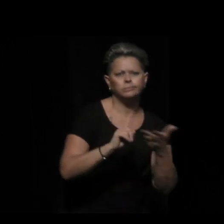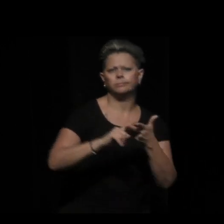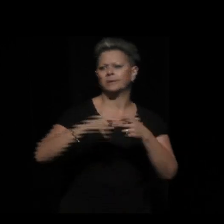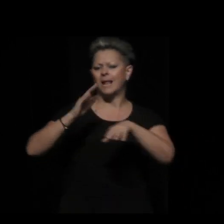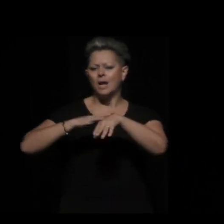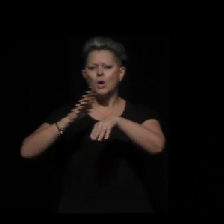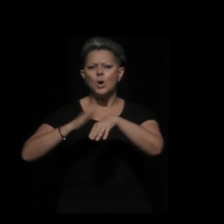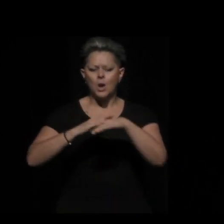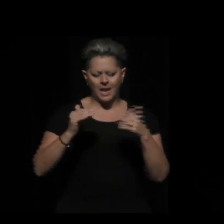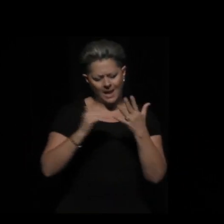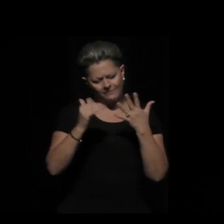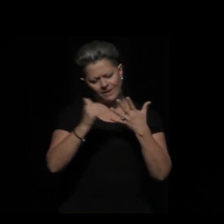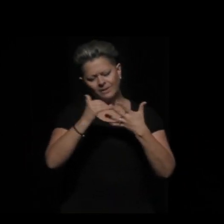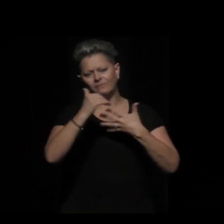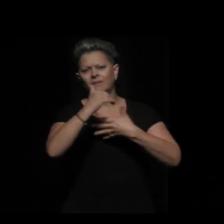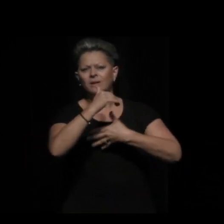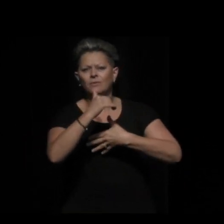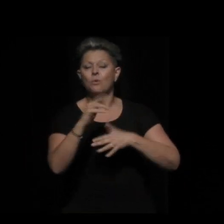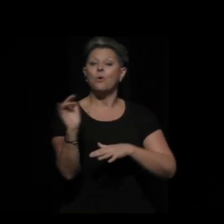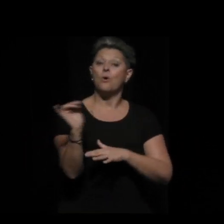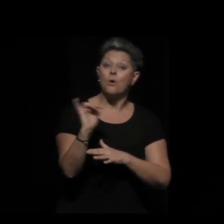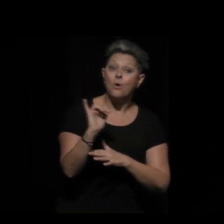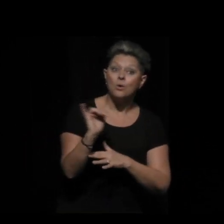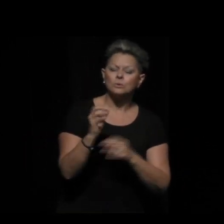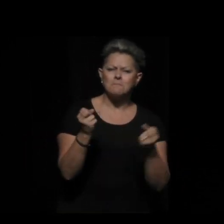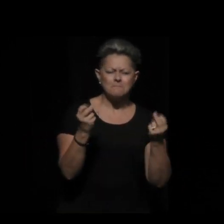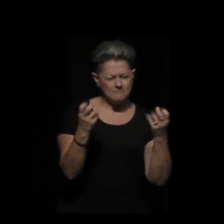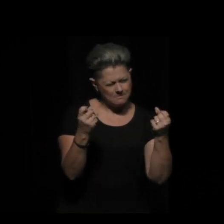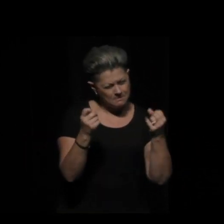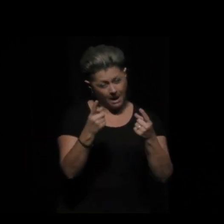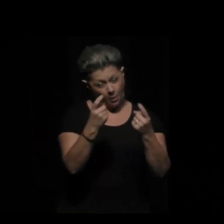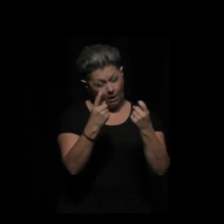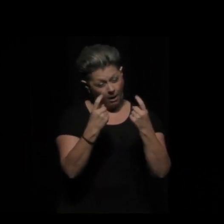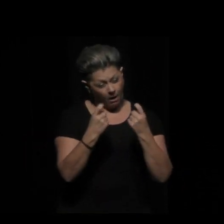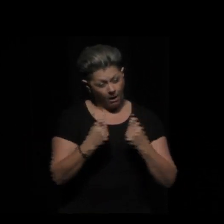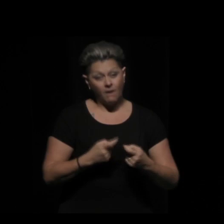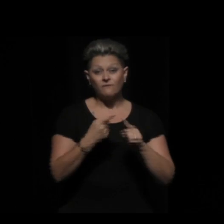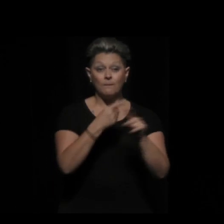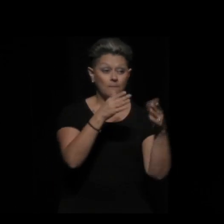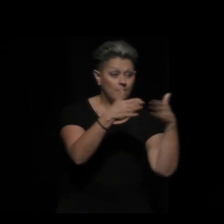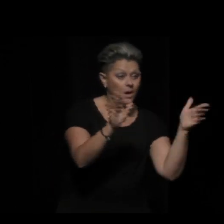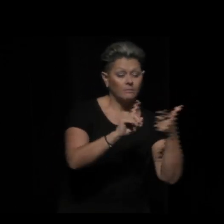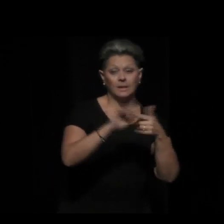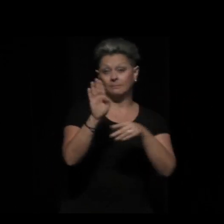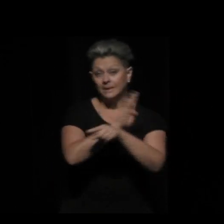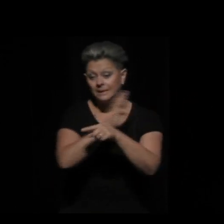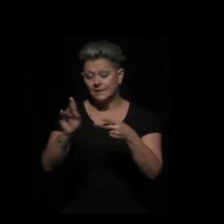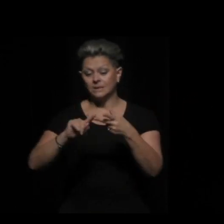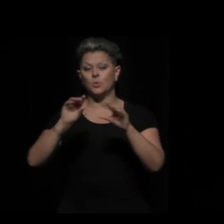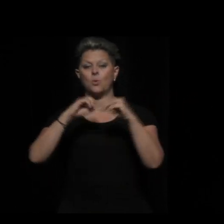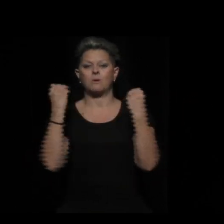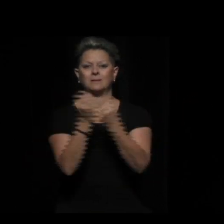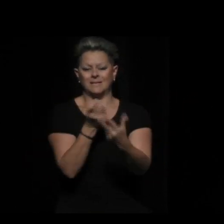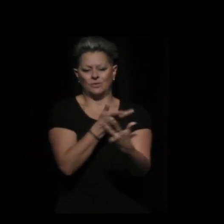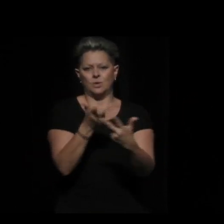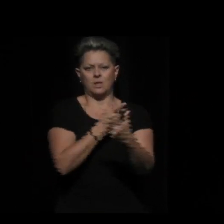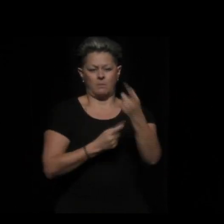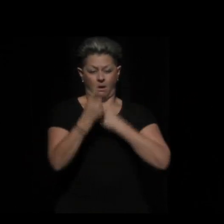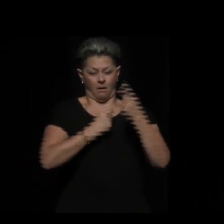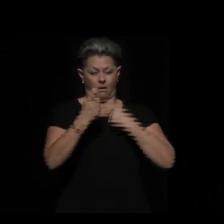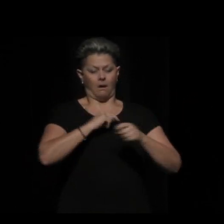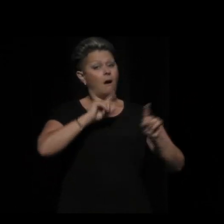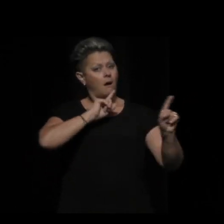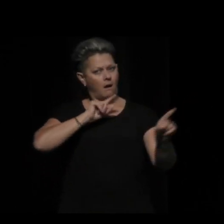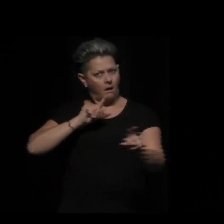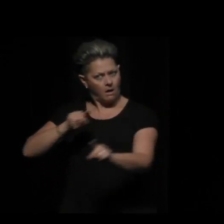planning, and responses to thousands of queries from the public, businesses, and organizations. All